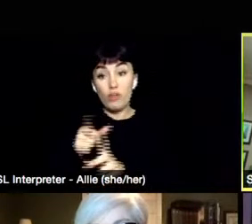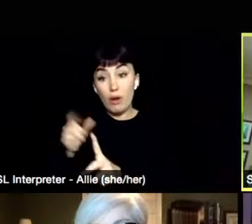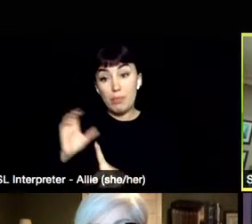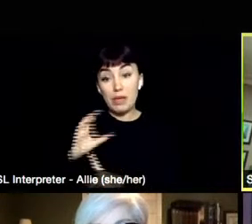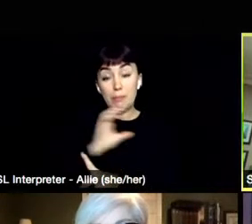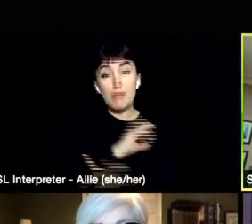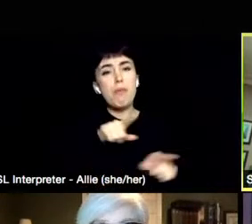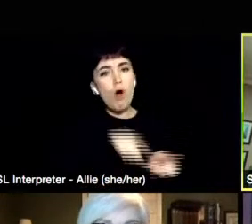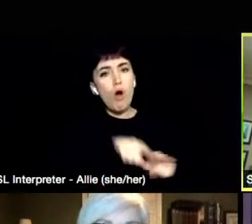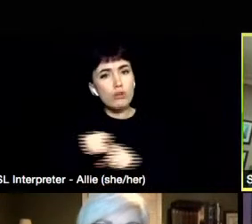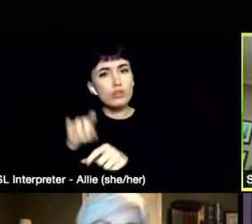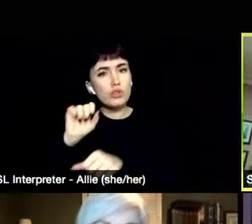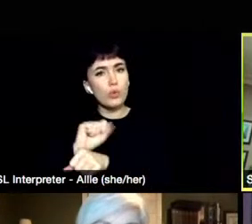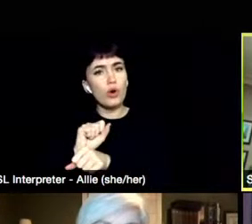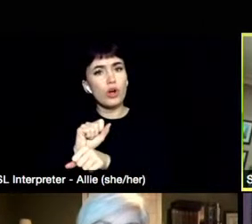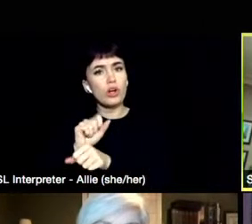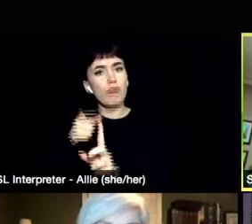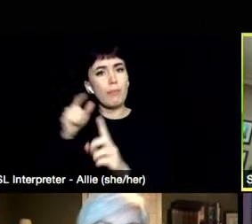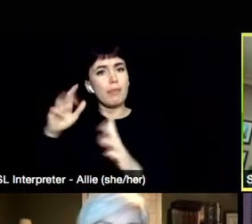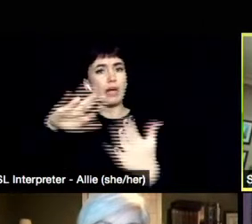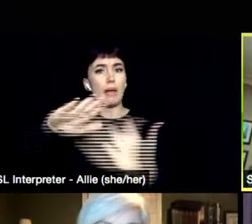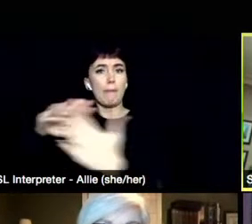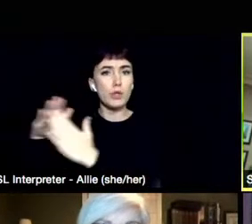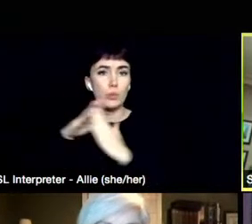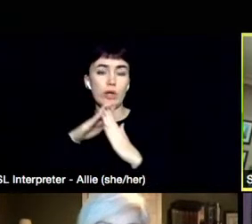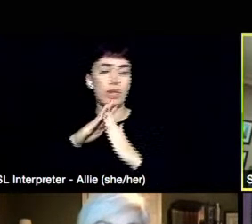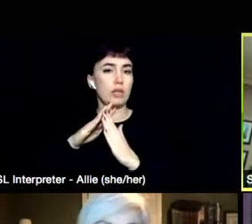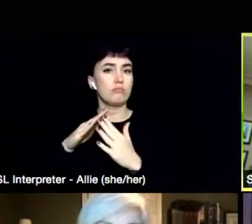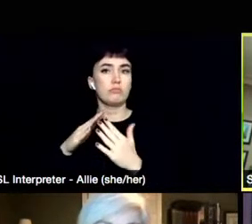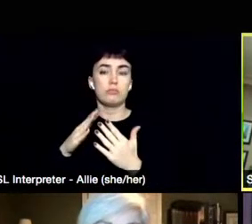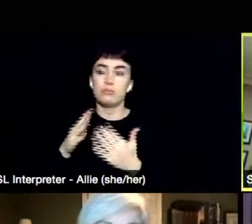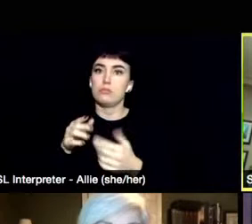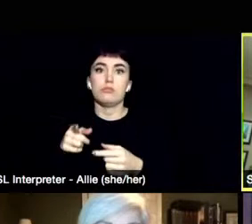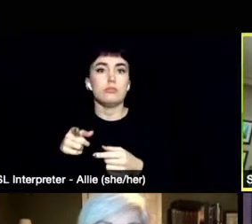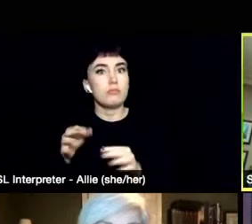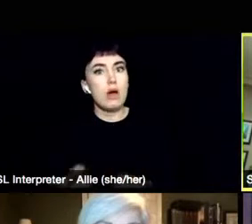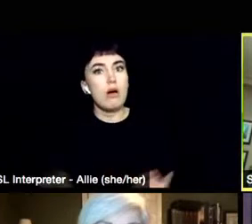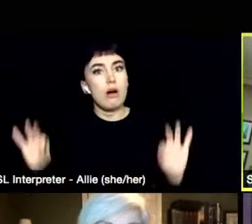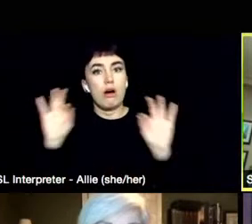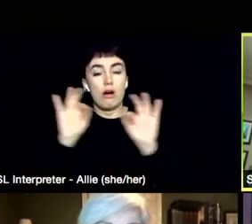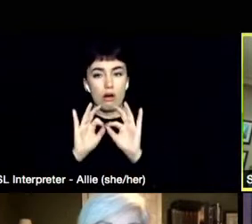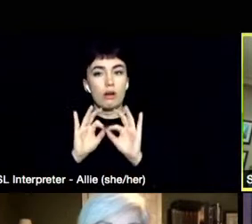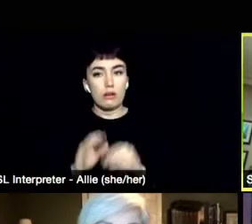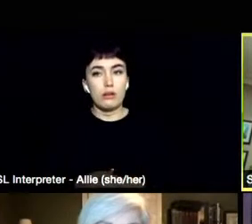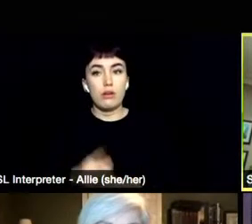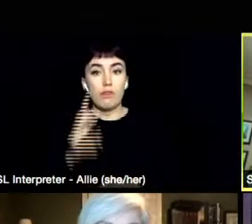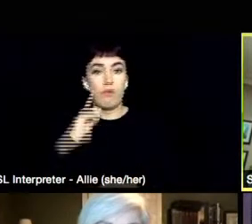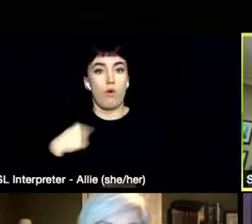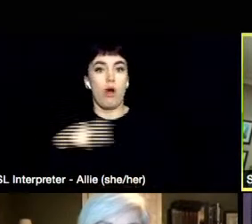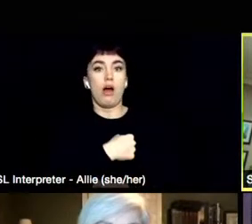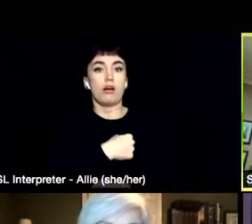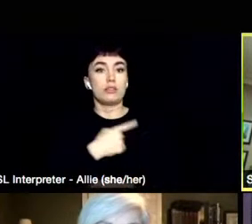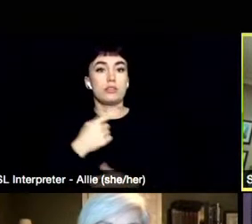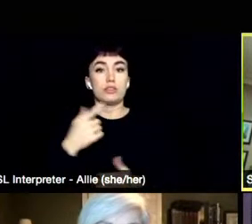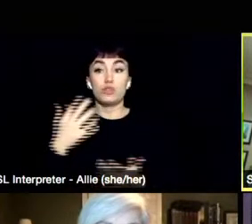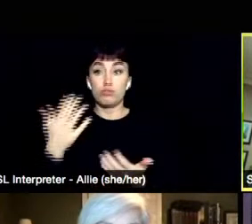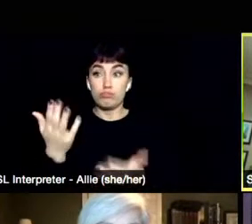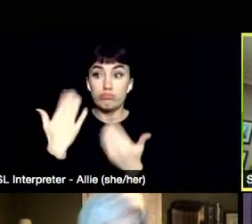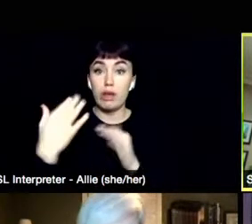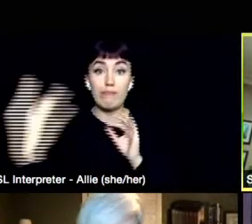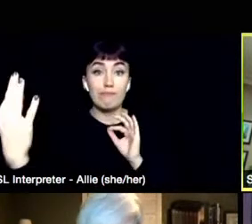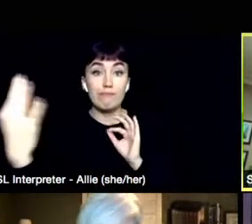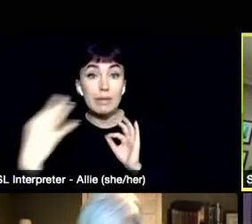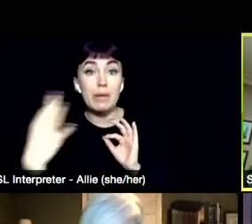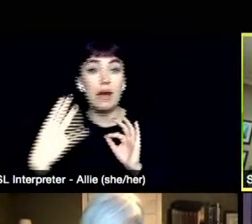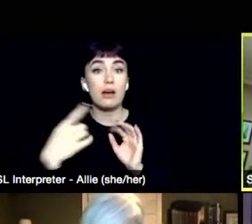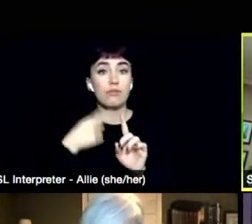also the work of the community, I can't underestimate how important it's going to be for us to gather feedback from members of the